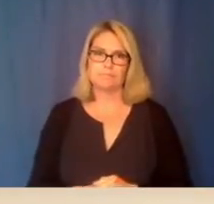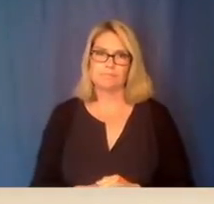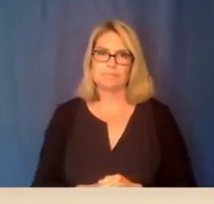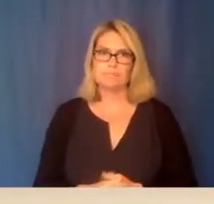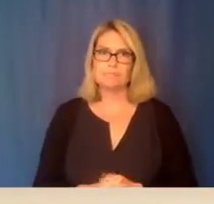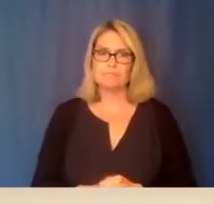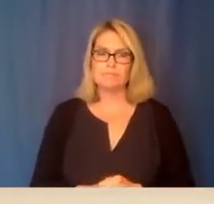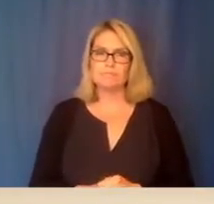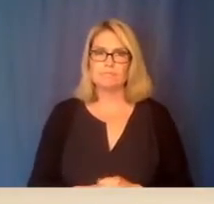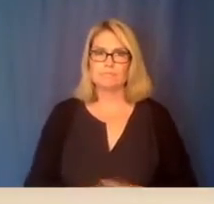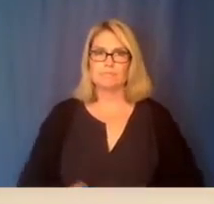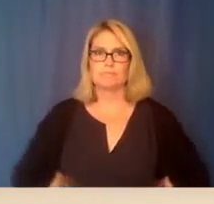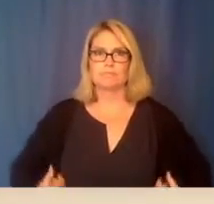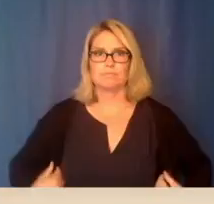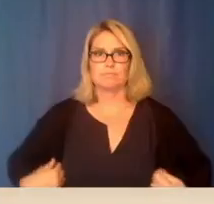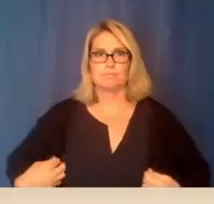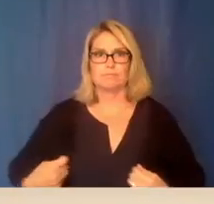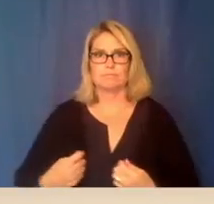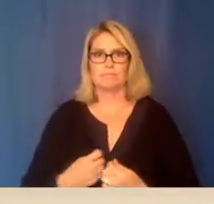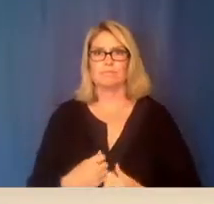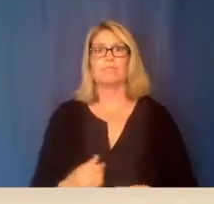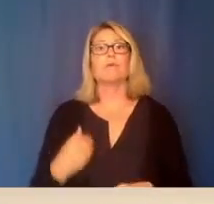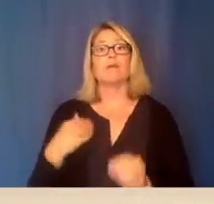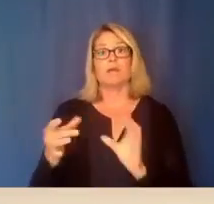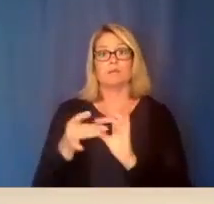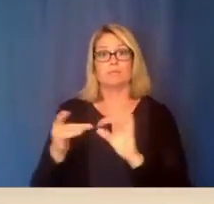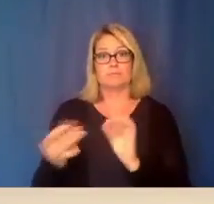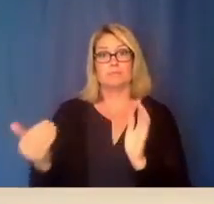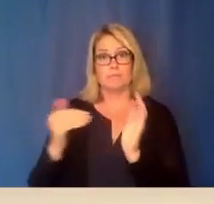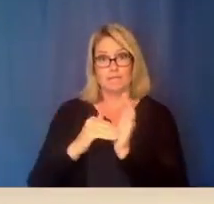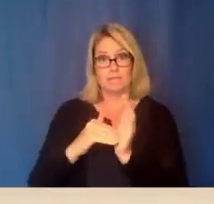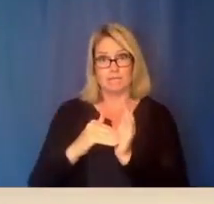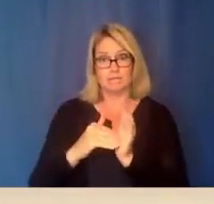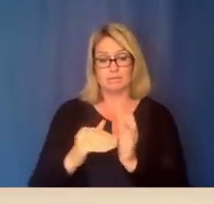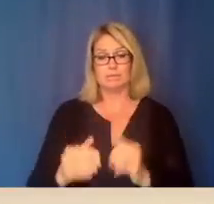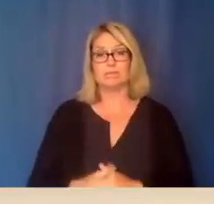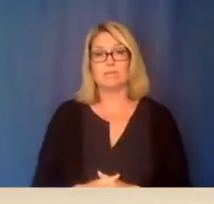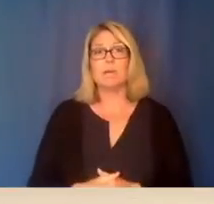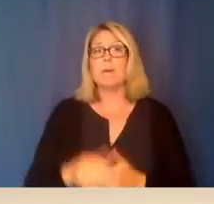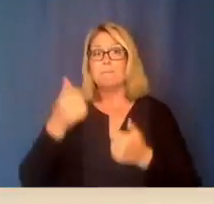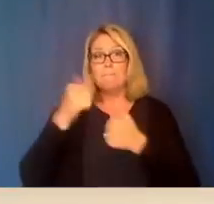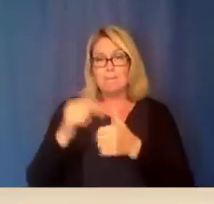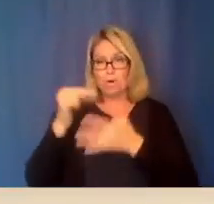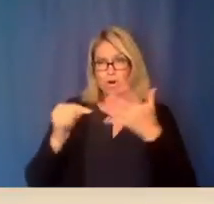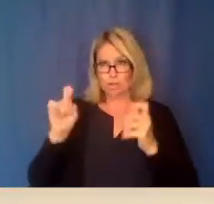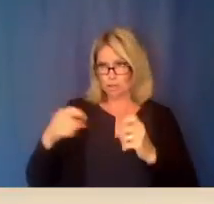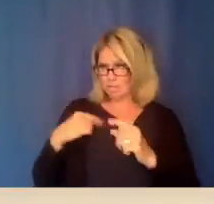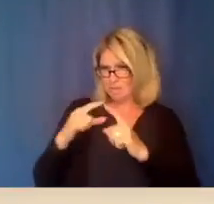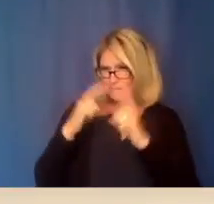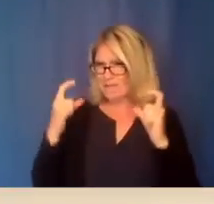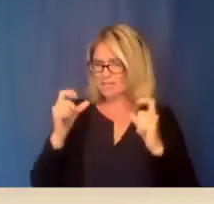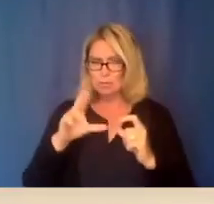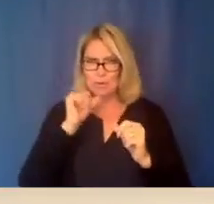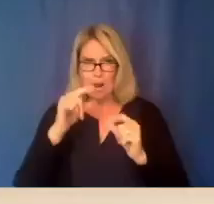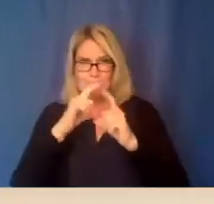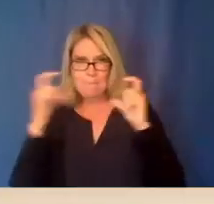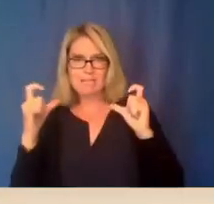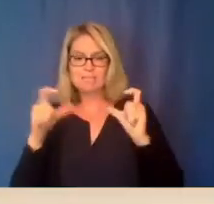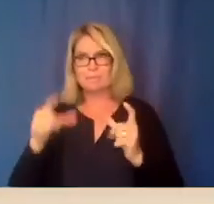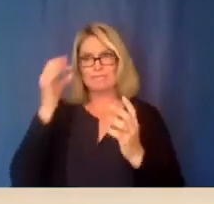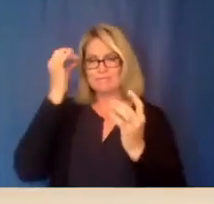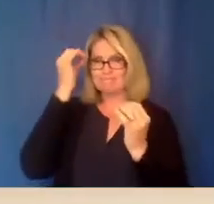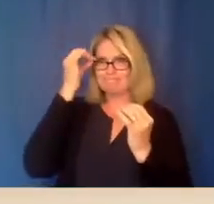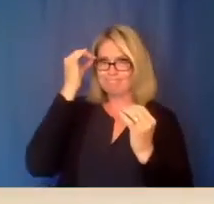And sort of to mention it again, you need to consider a number of factors when deciding to wear a mask or not. Are others